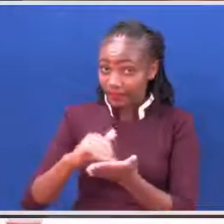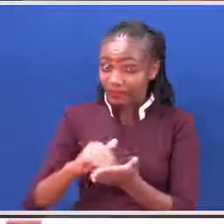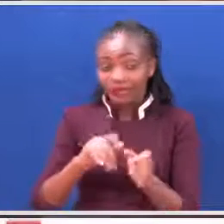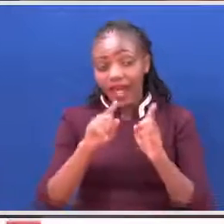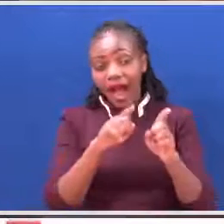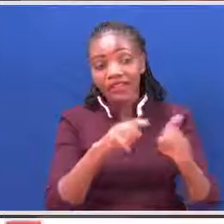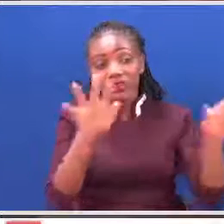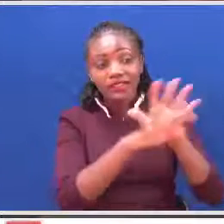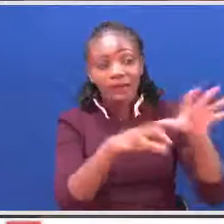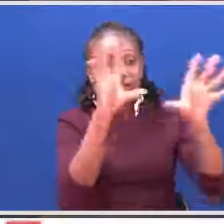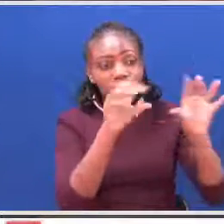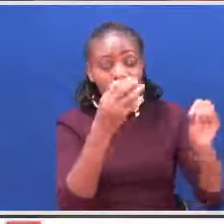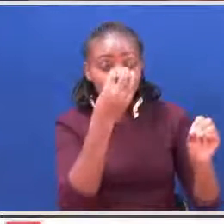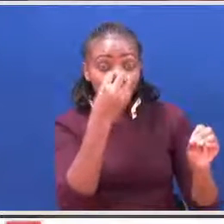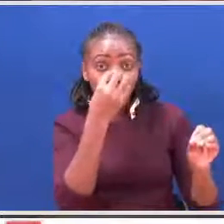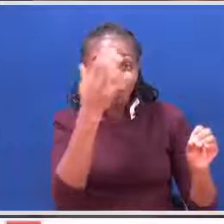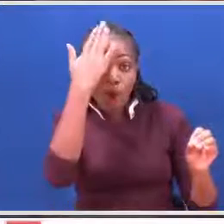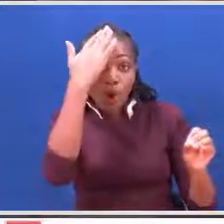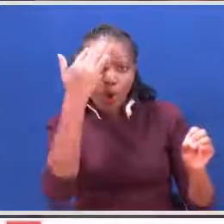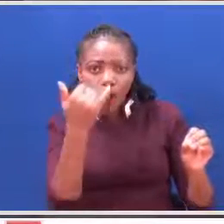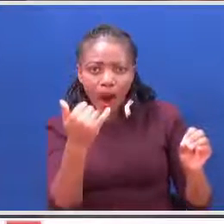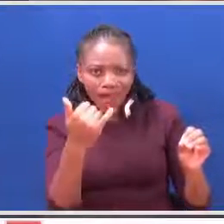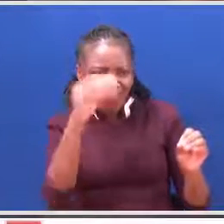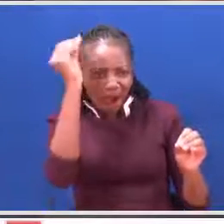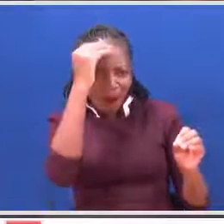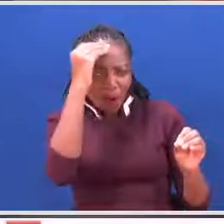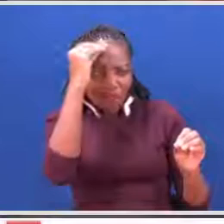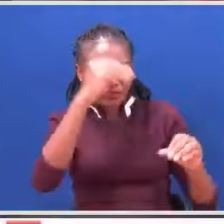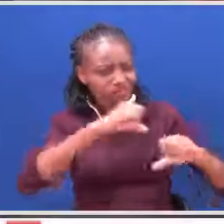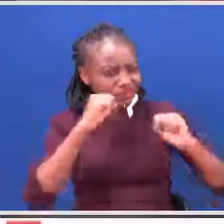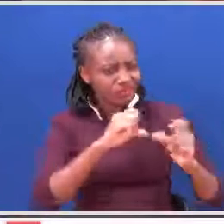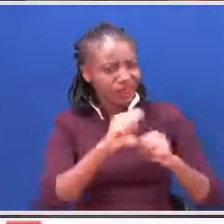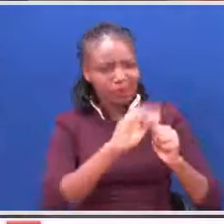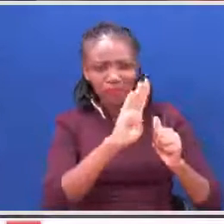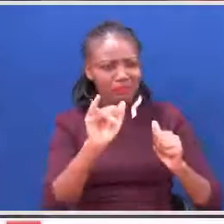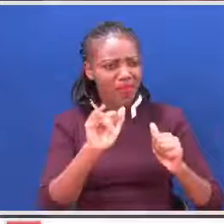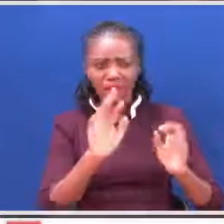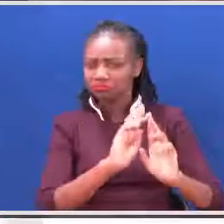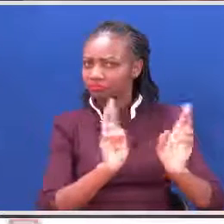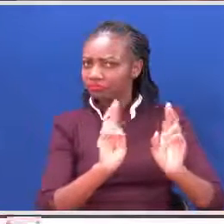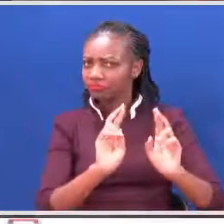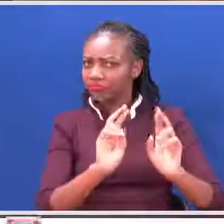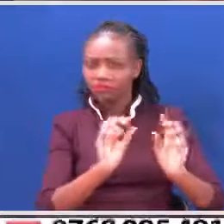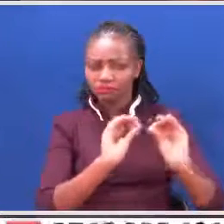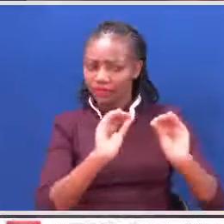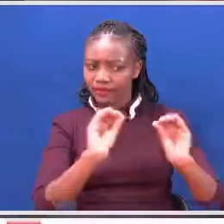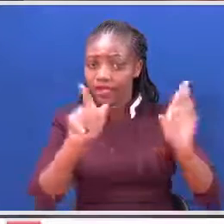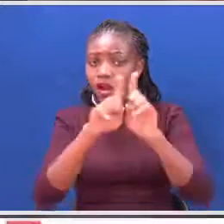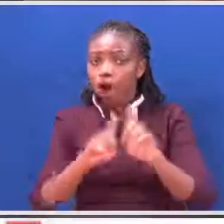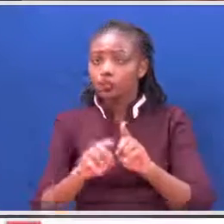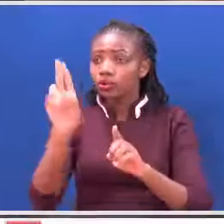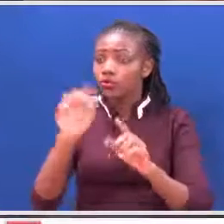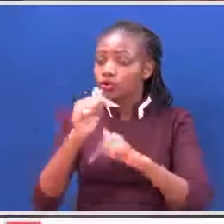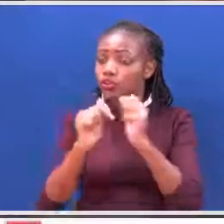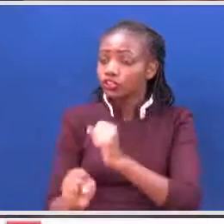criticized Deputy President William Ruto for his lukewarm stand on the BBI report. This as President Uhuru Kenyatta continues to defend